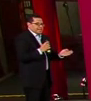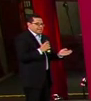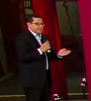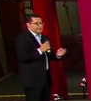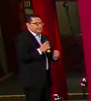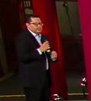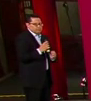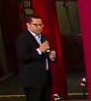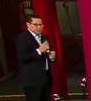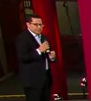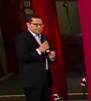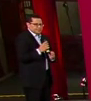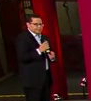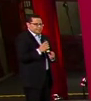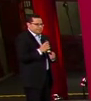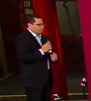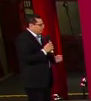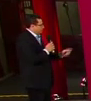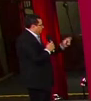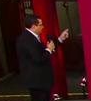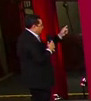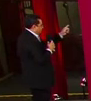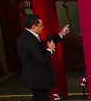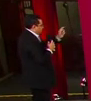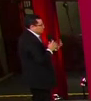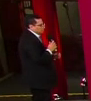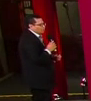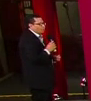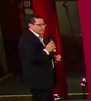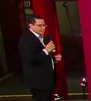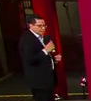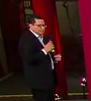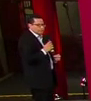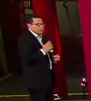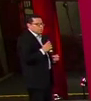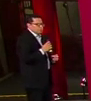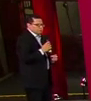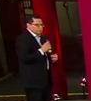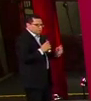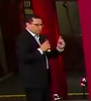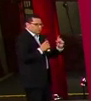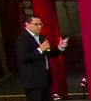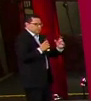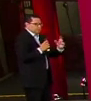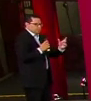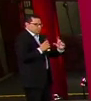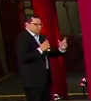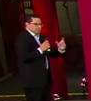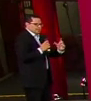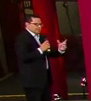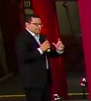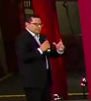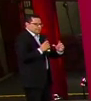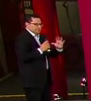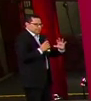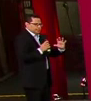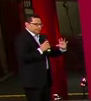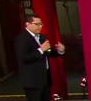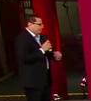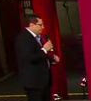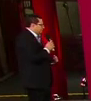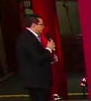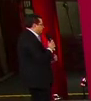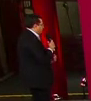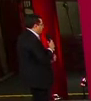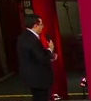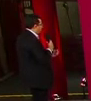process, and it's been over 14 days now since they first